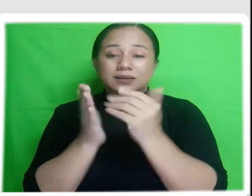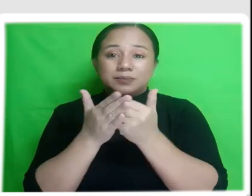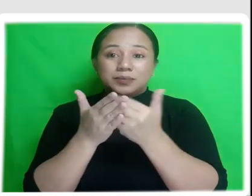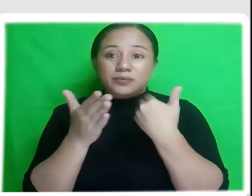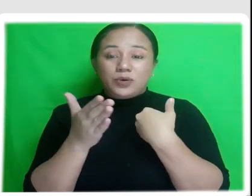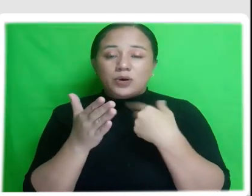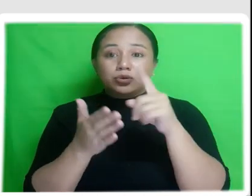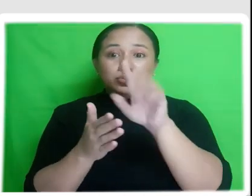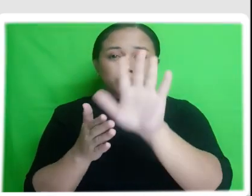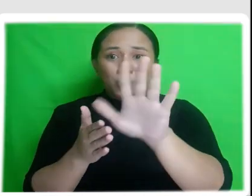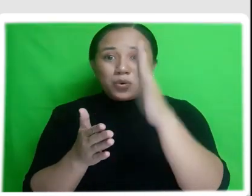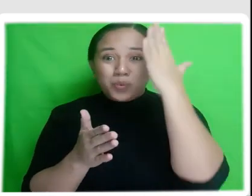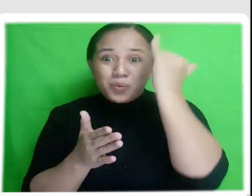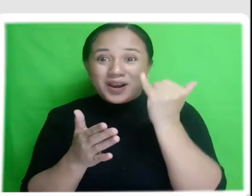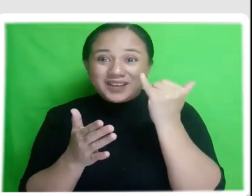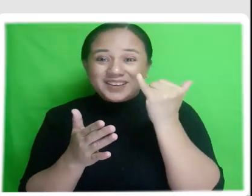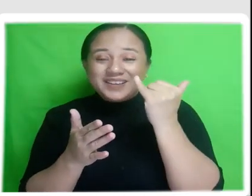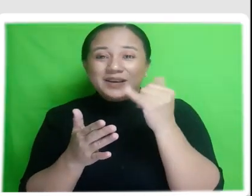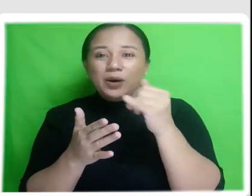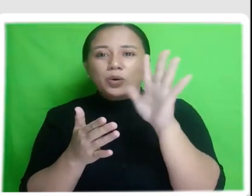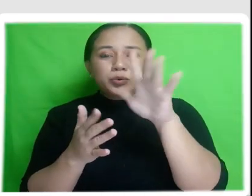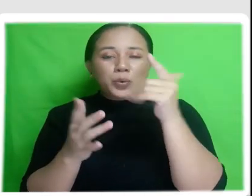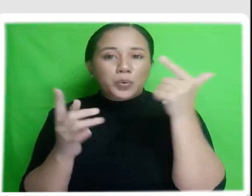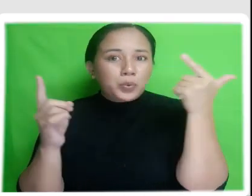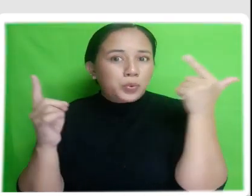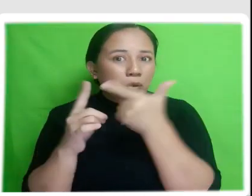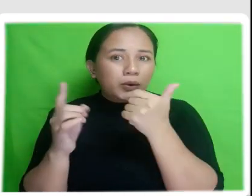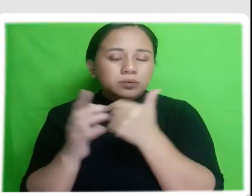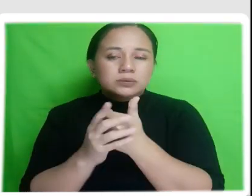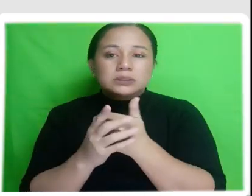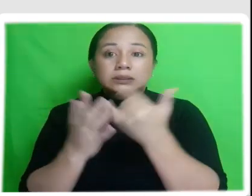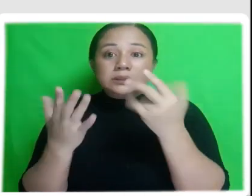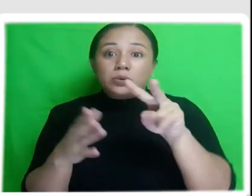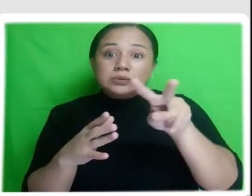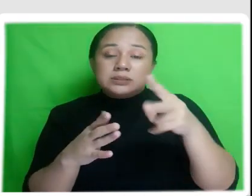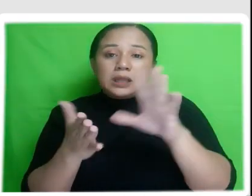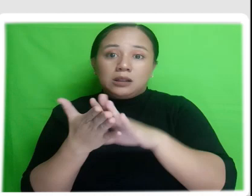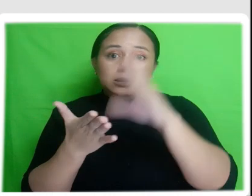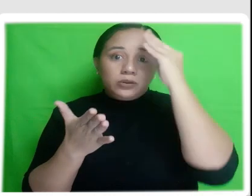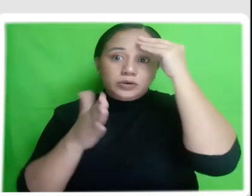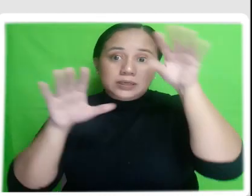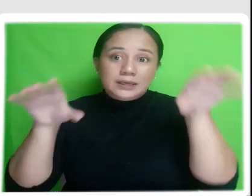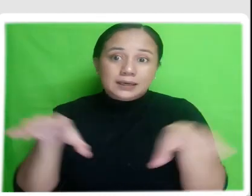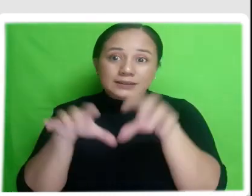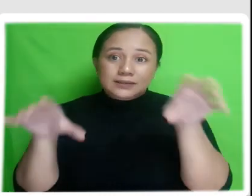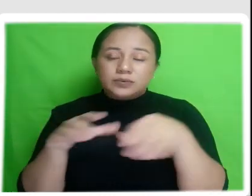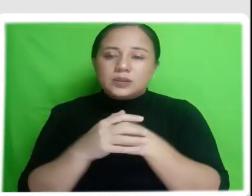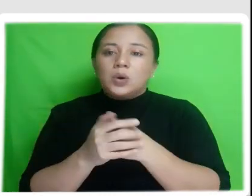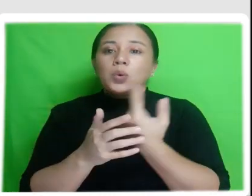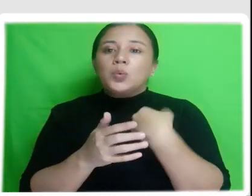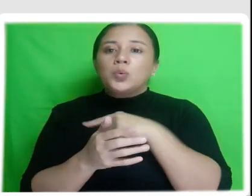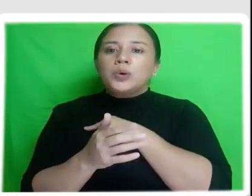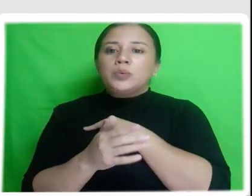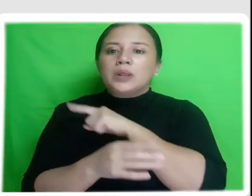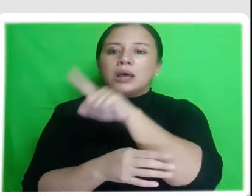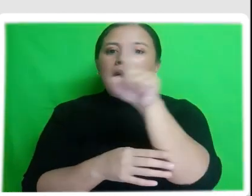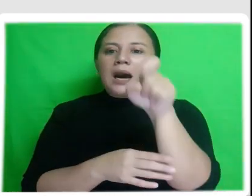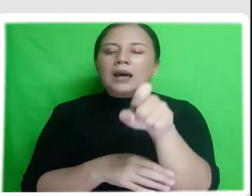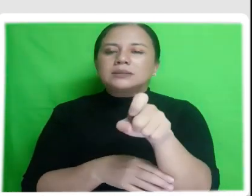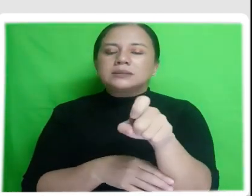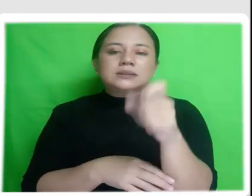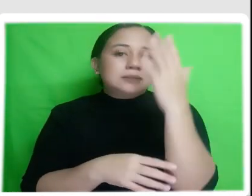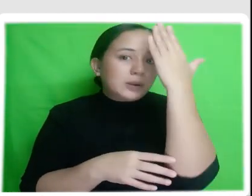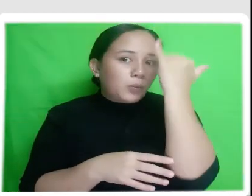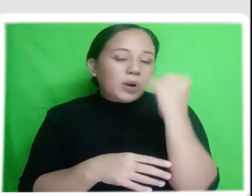why, your motive, in this second learning activity, we will be asking the why, not